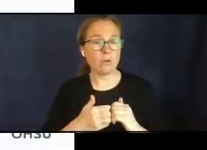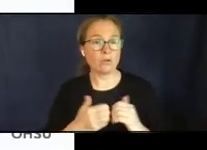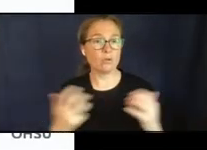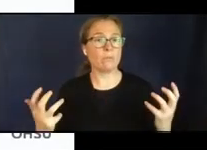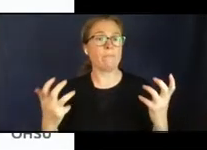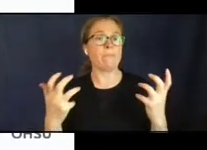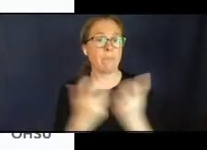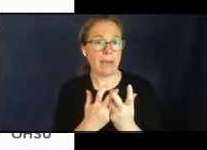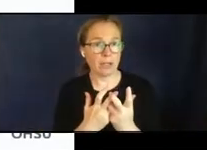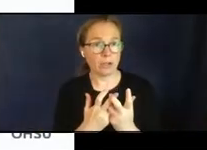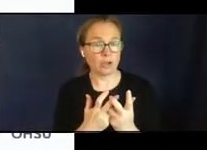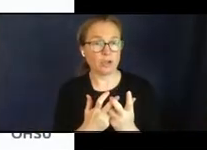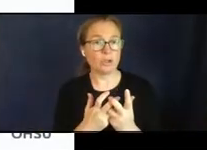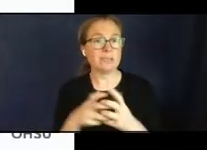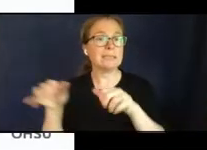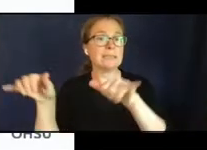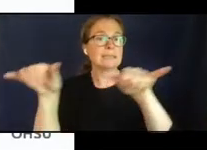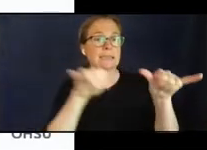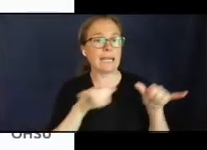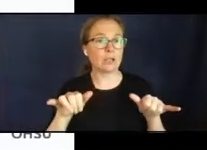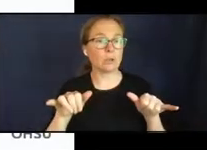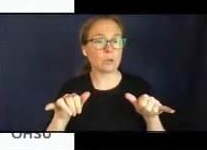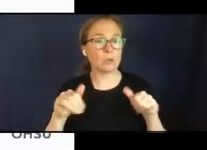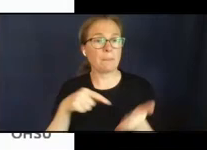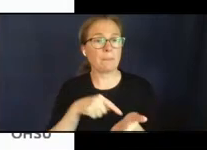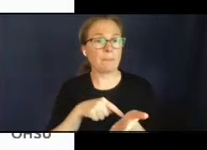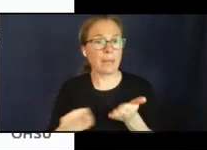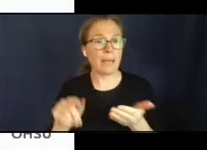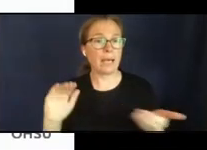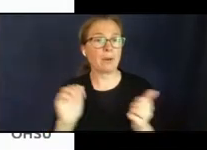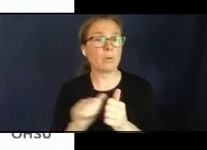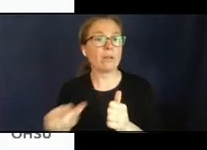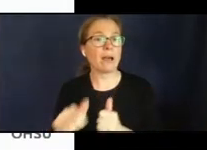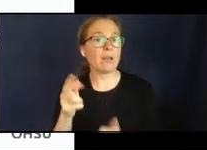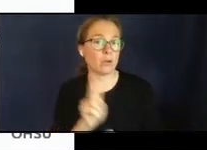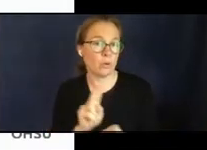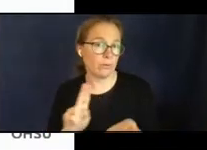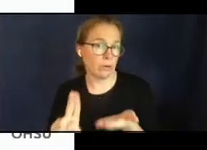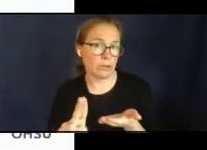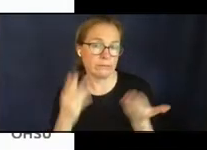across other universities. Thanks for your answer, Lawrence, and